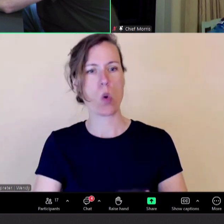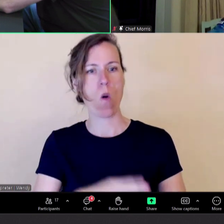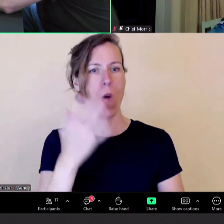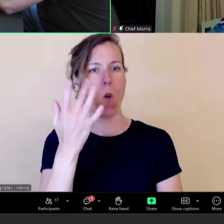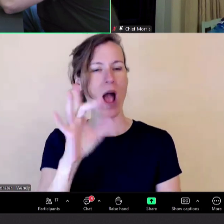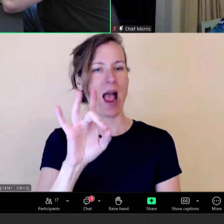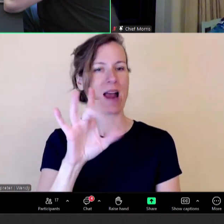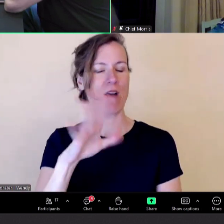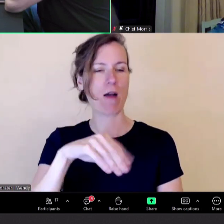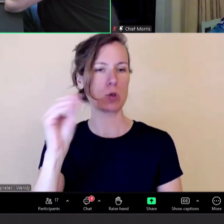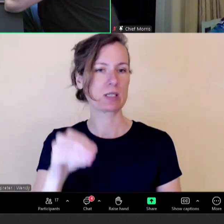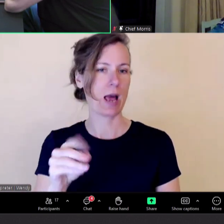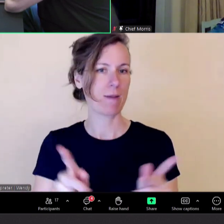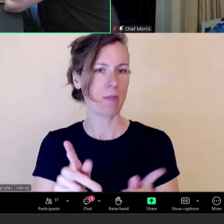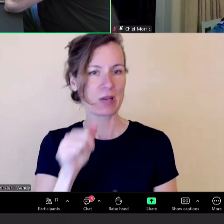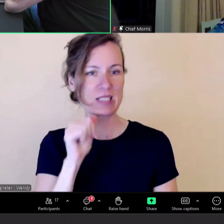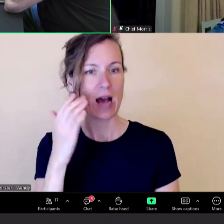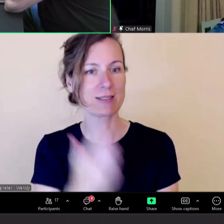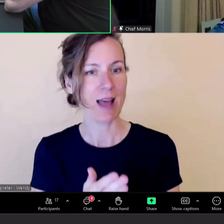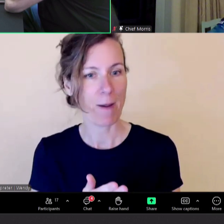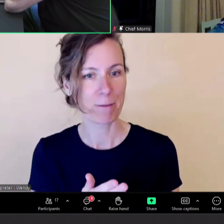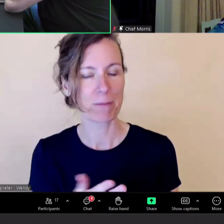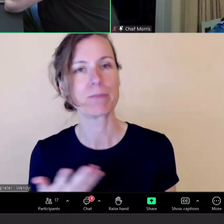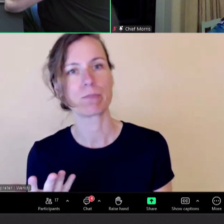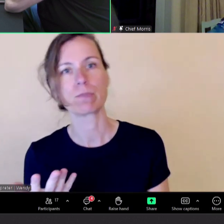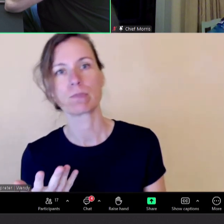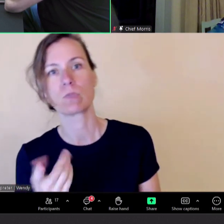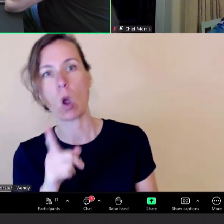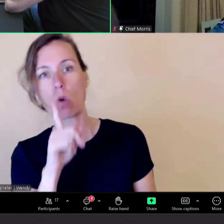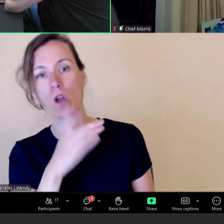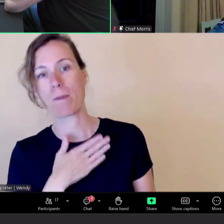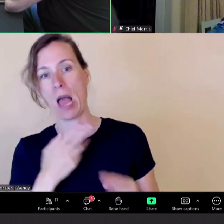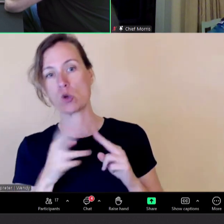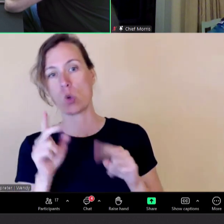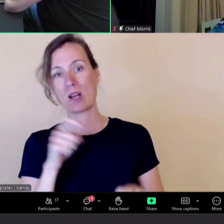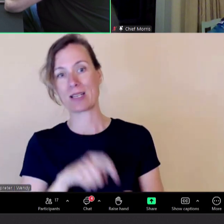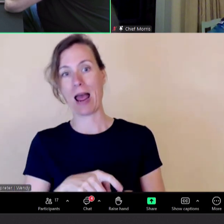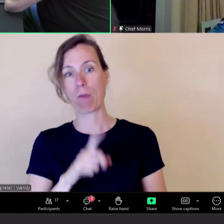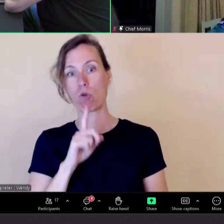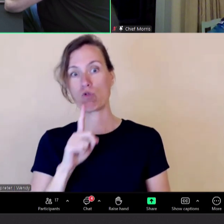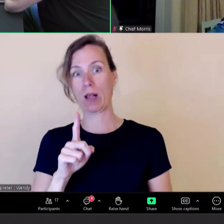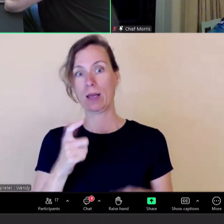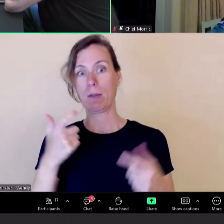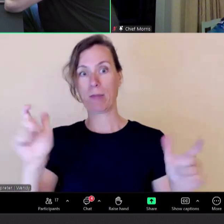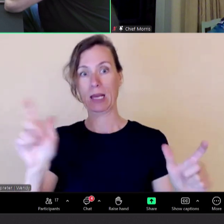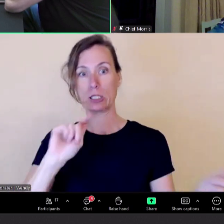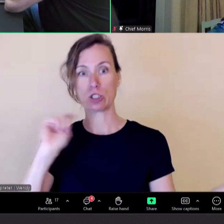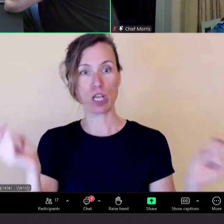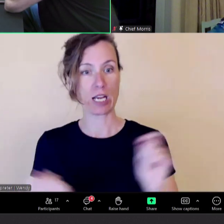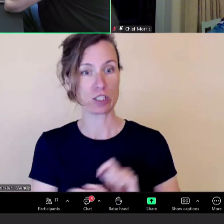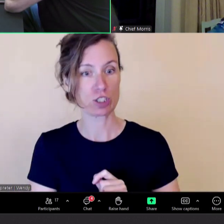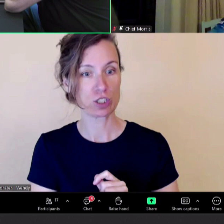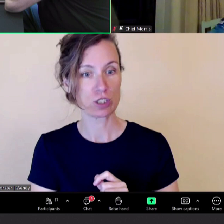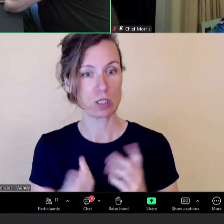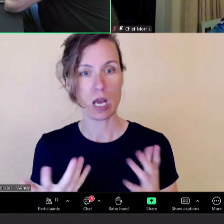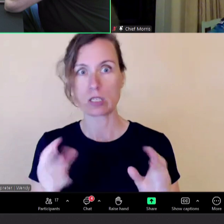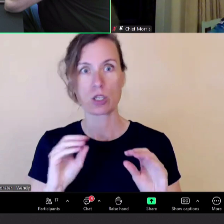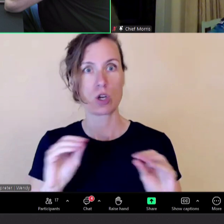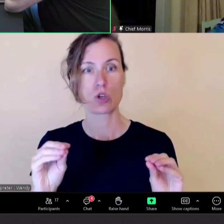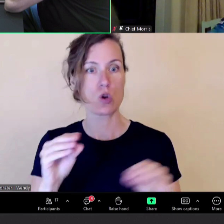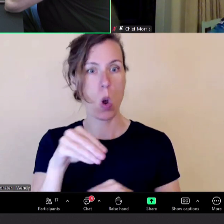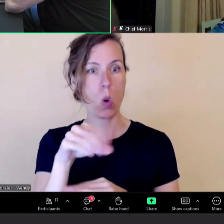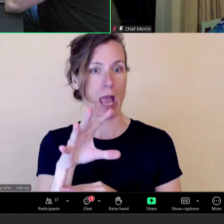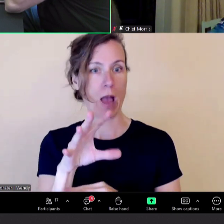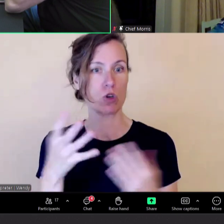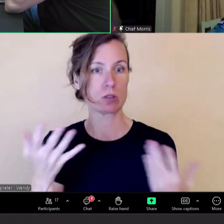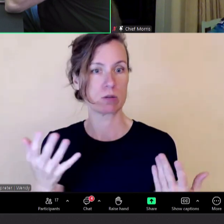And I know in my short time that it's been a dramatic change, and there's no cameras, right? I mean, everywhere I go, I stop at stop signs.